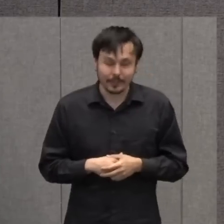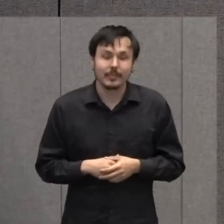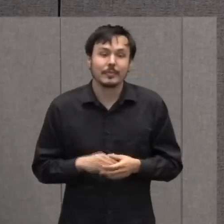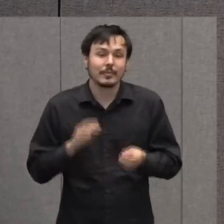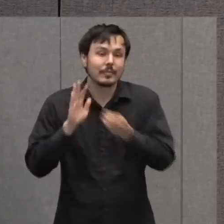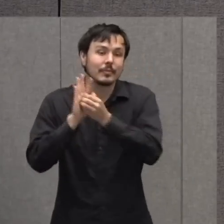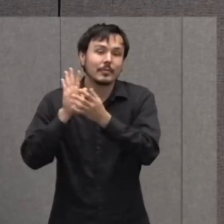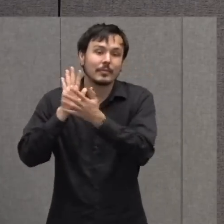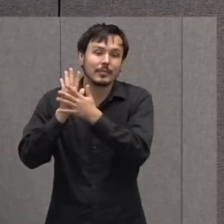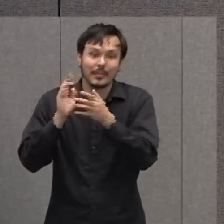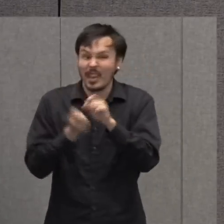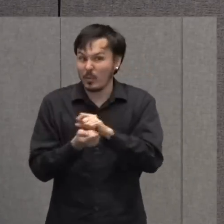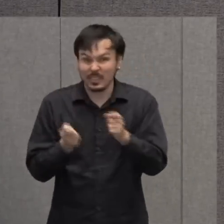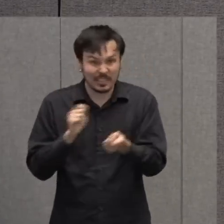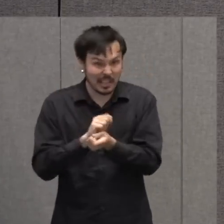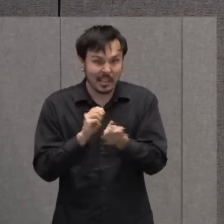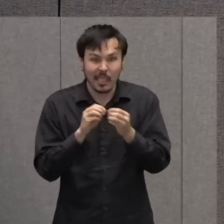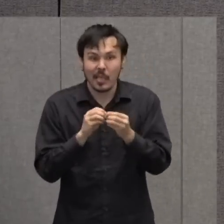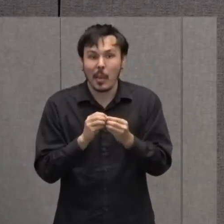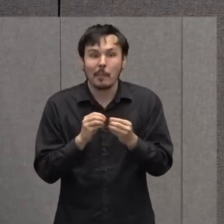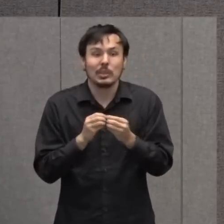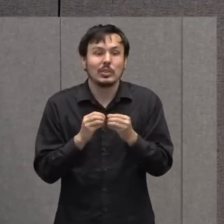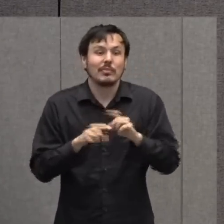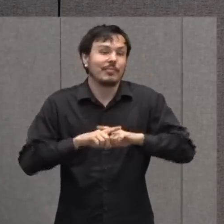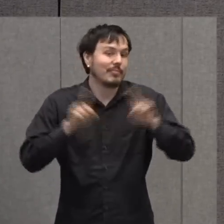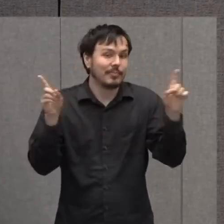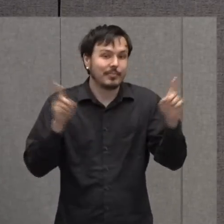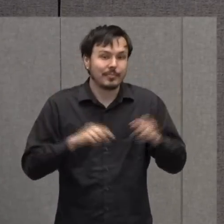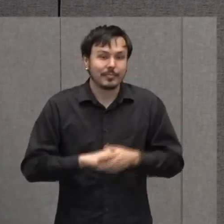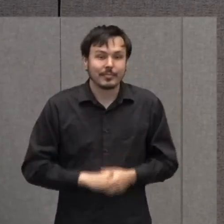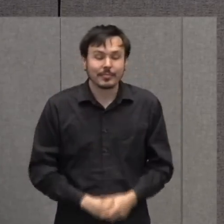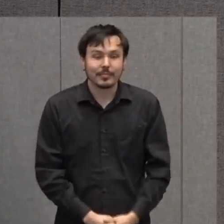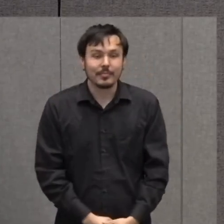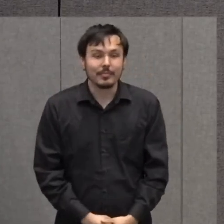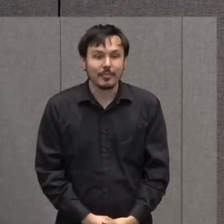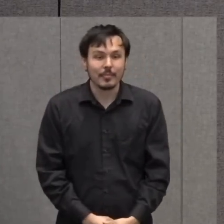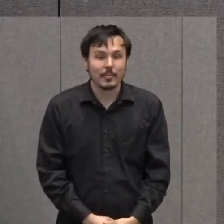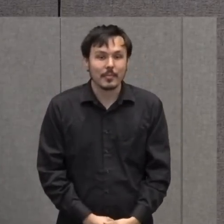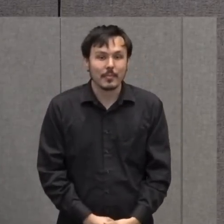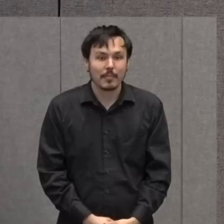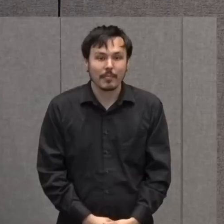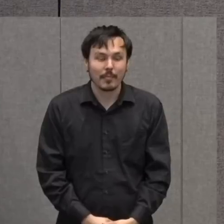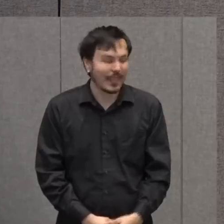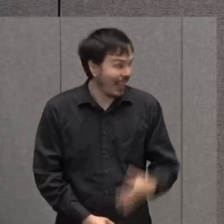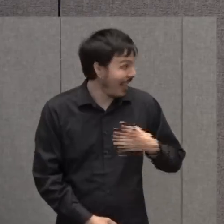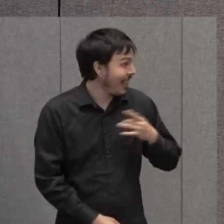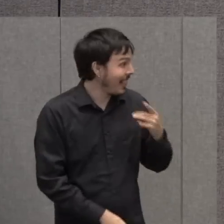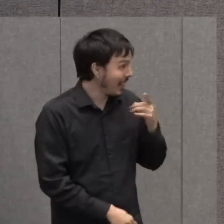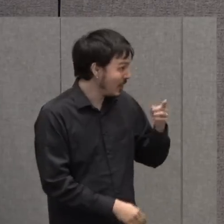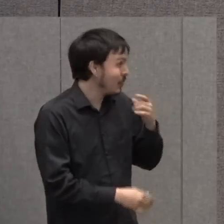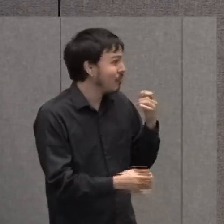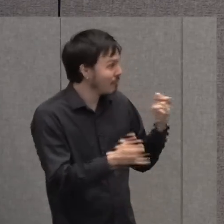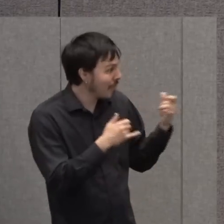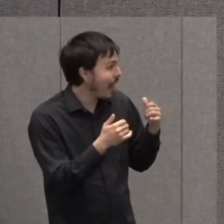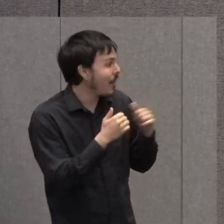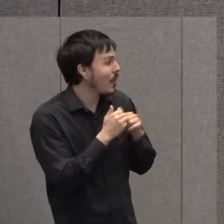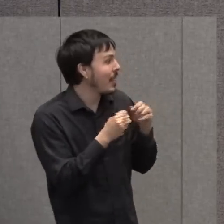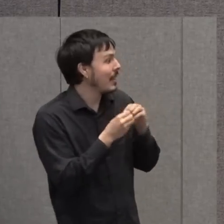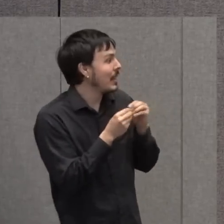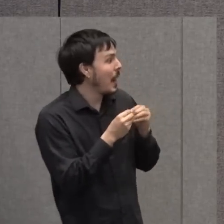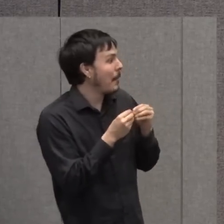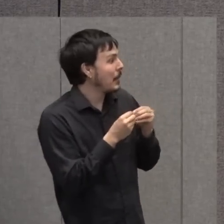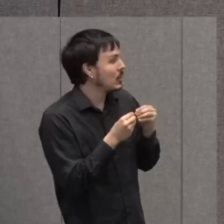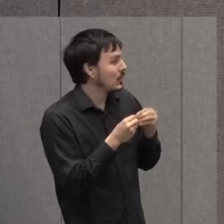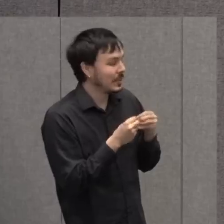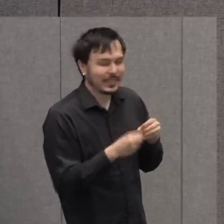now we've totally changed the number, so this would be totally different as well. I like how you are playing with the numbers, though. We're Yes, doing it lots of different